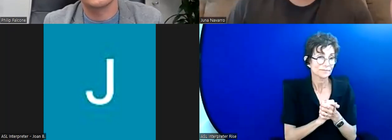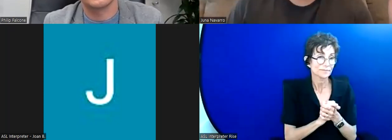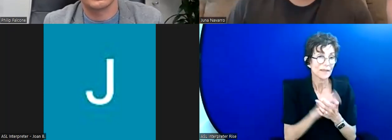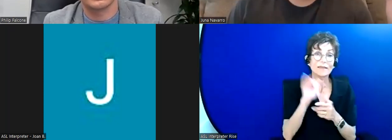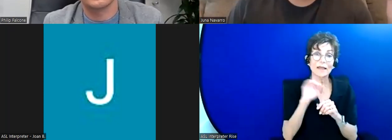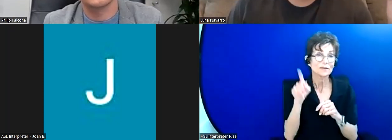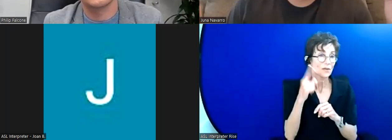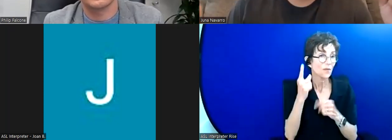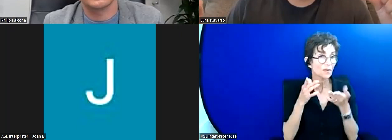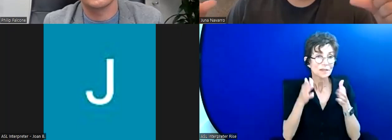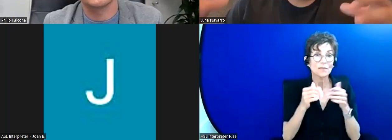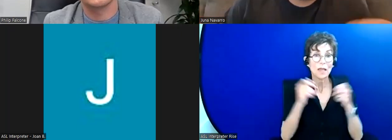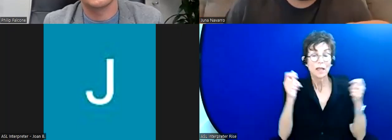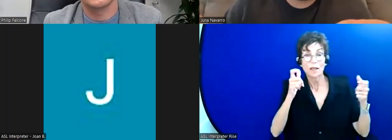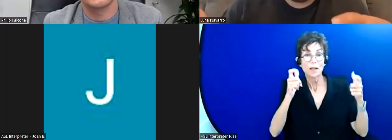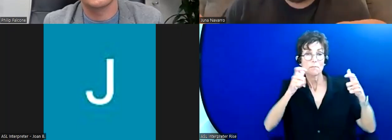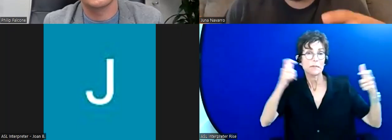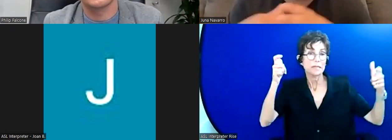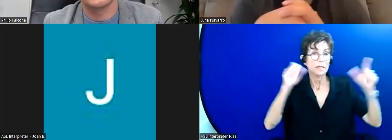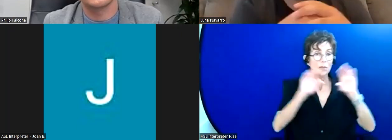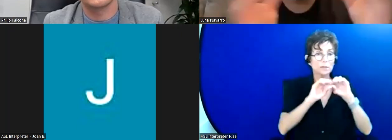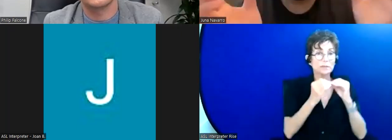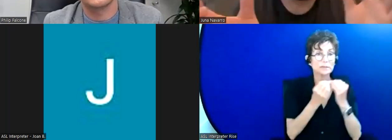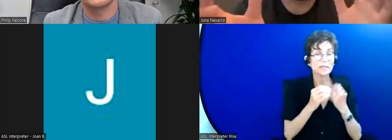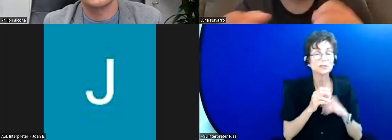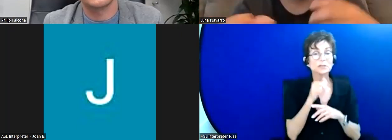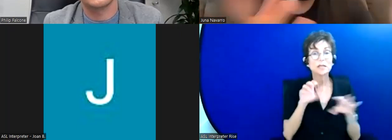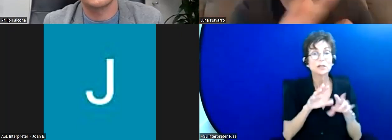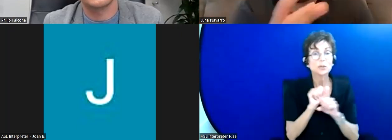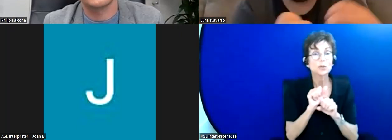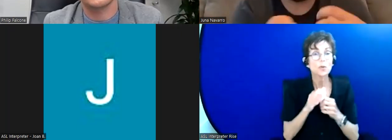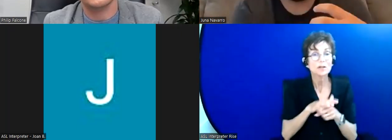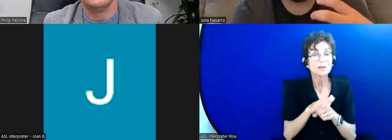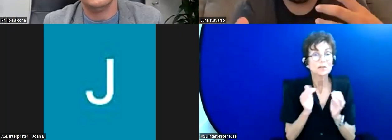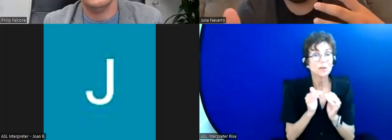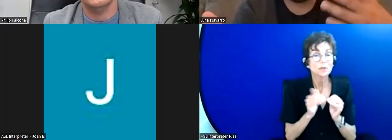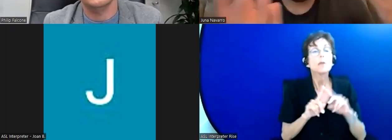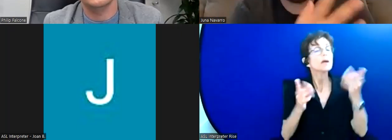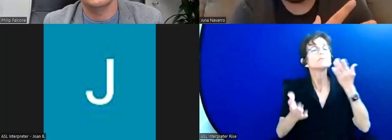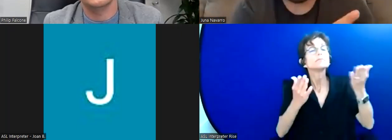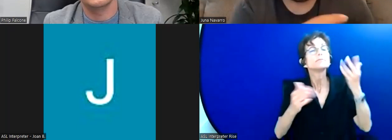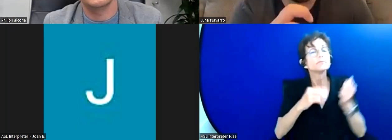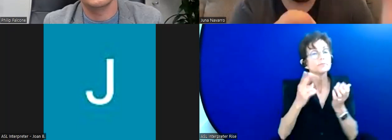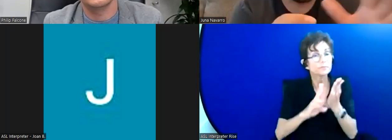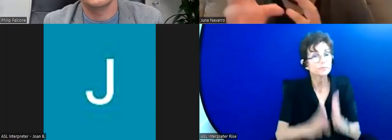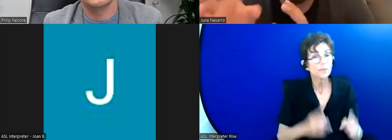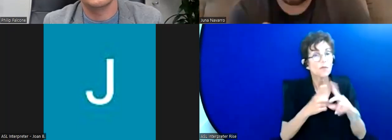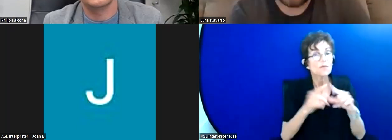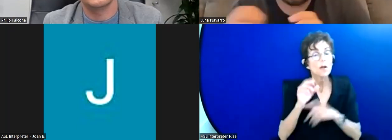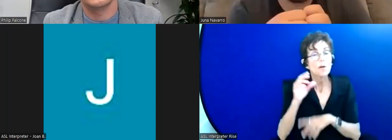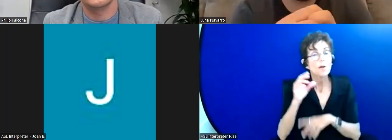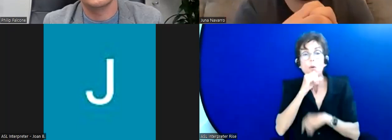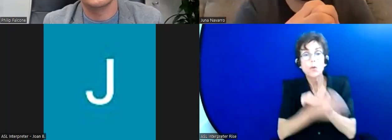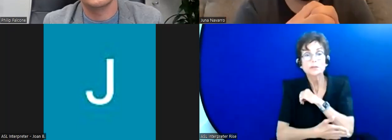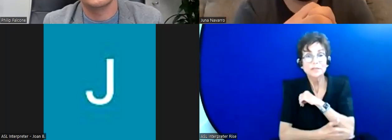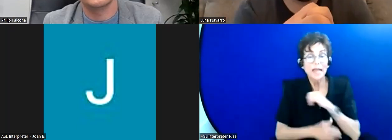that may not be doing work locally to your, like say the contractors from Orange County or from Long Beach, but they're doing work in your